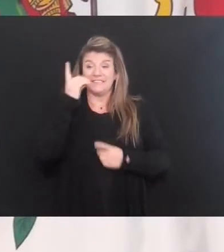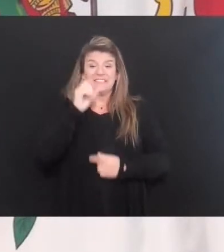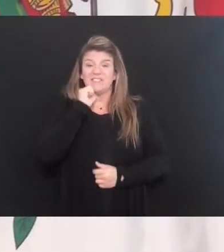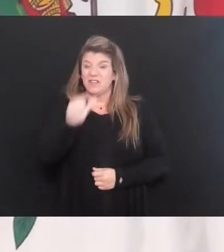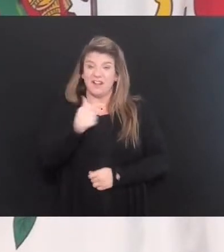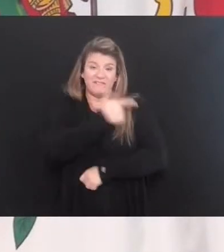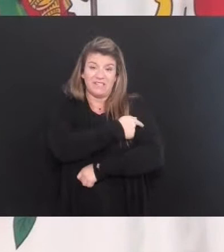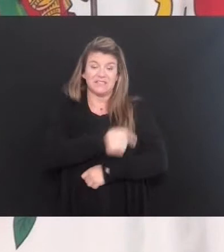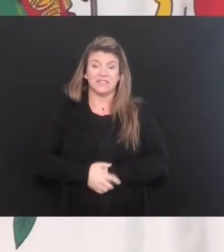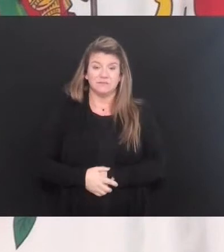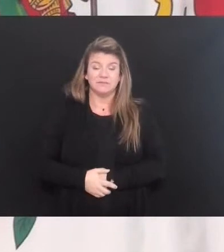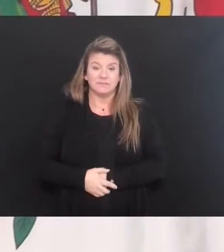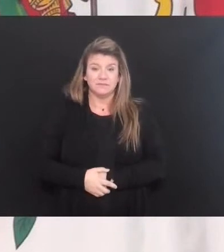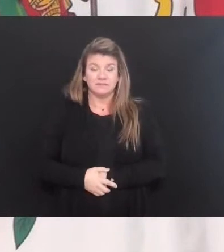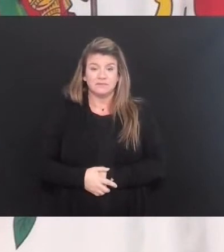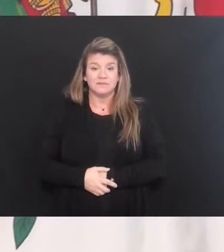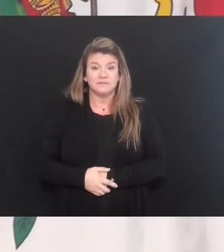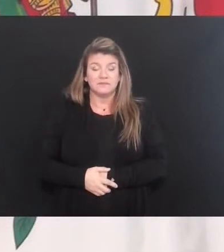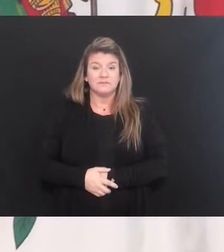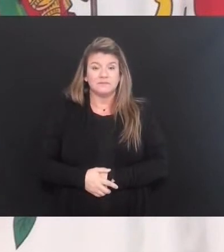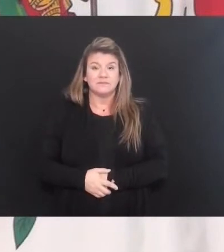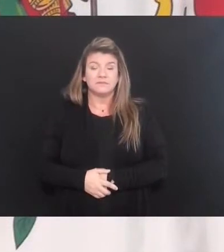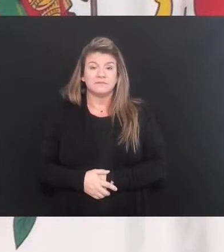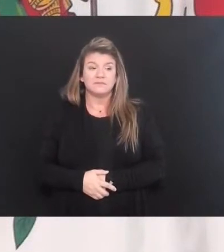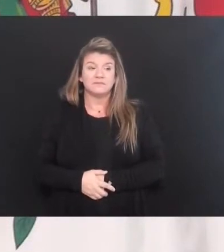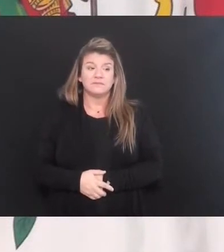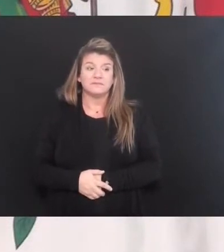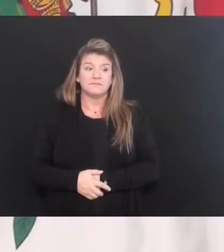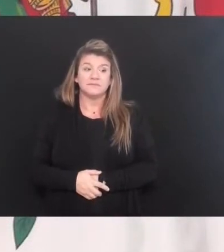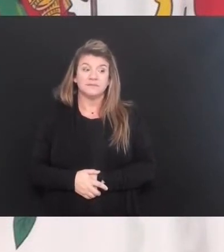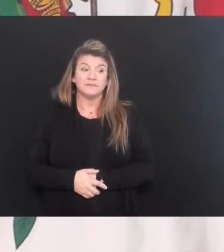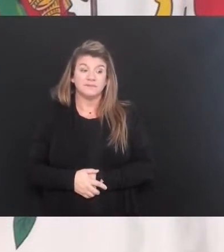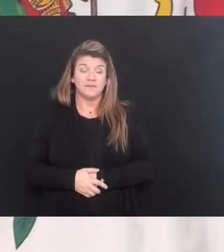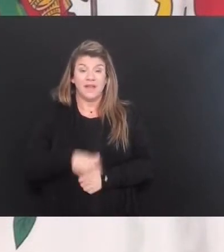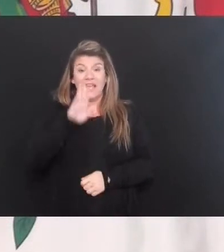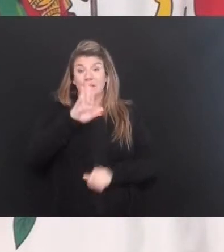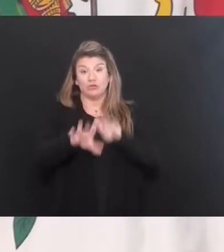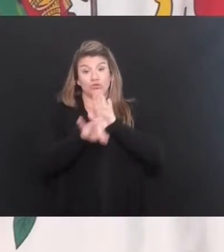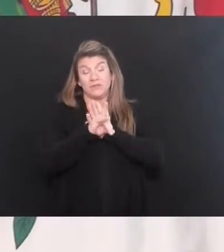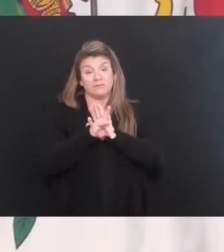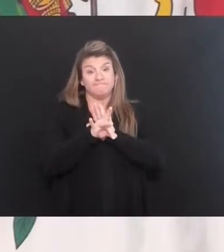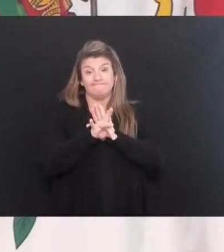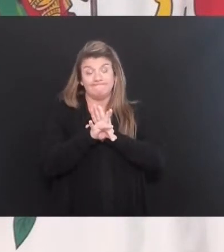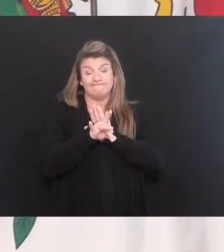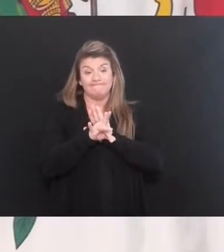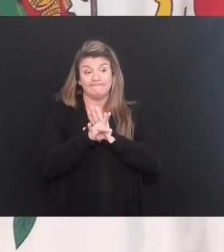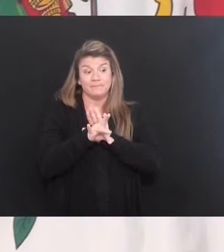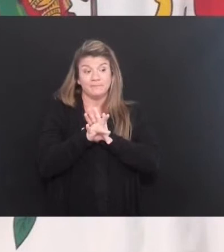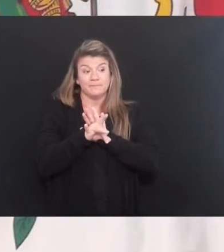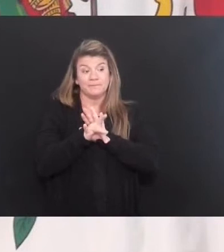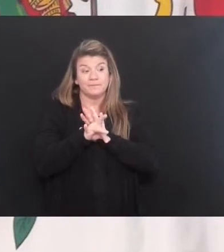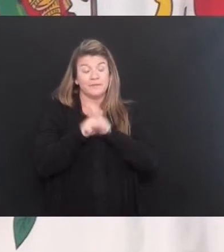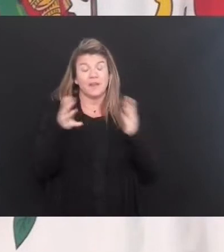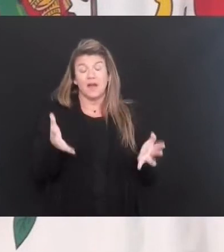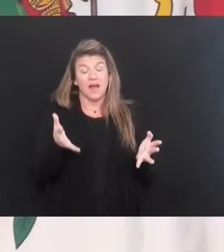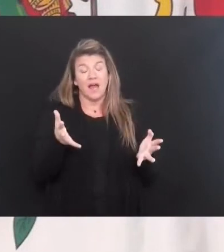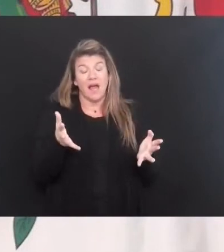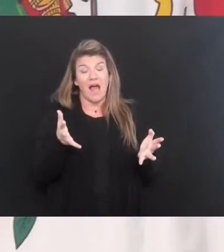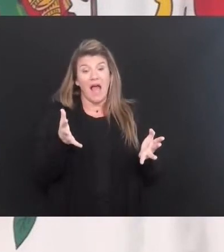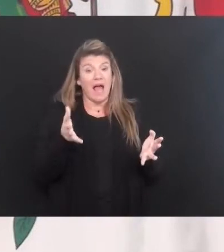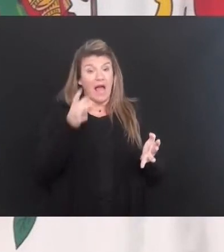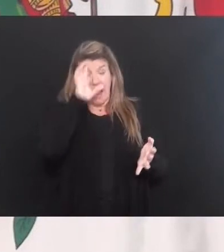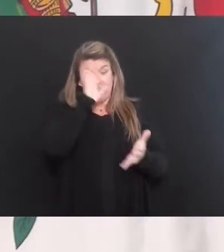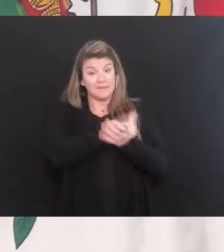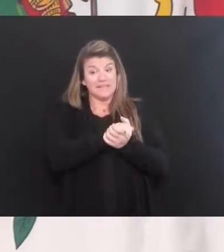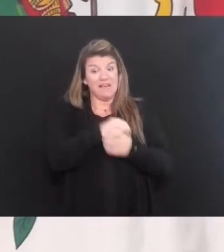unvaccinated. So your choice. But for God's sakes of living, I believe I'd be running